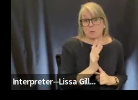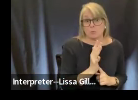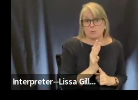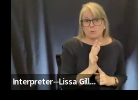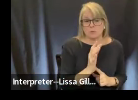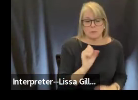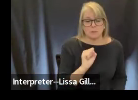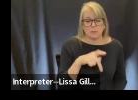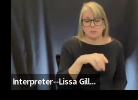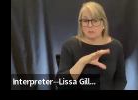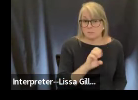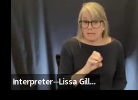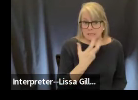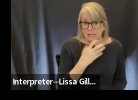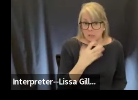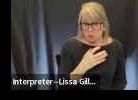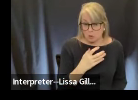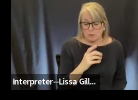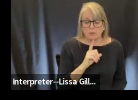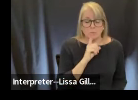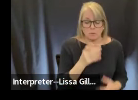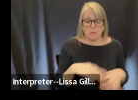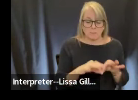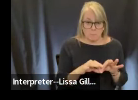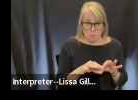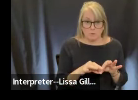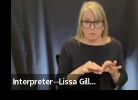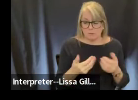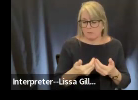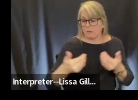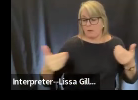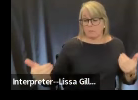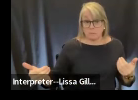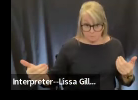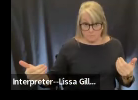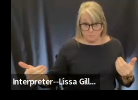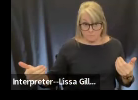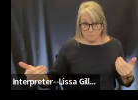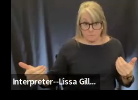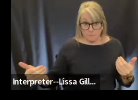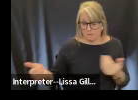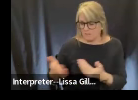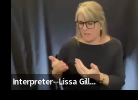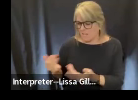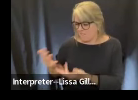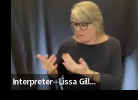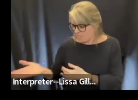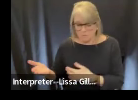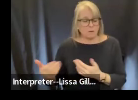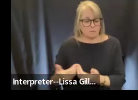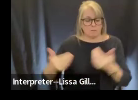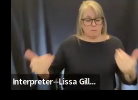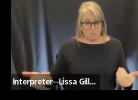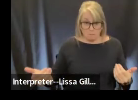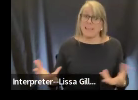heaters. And so our big thing on that is making sure that they are far enough away from objects that catch fire easily. And that includes comforters